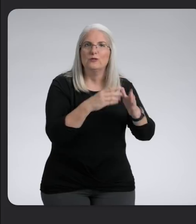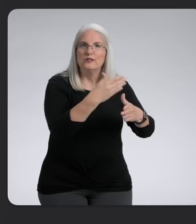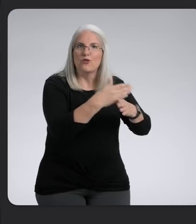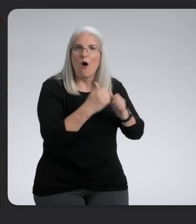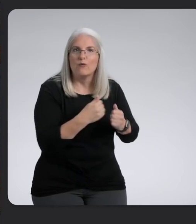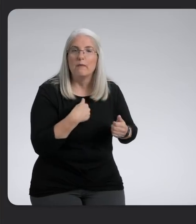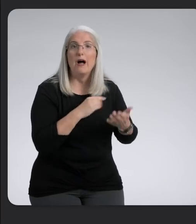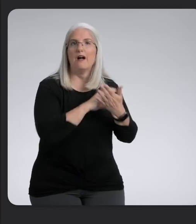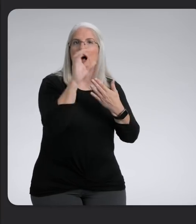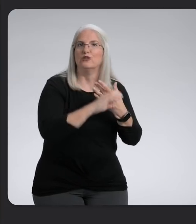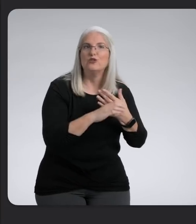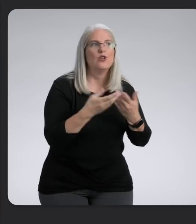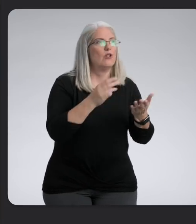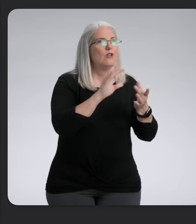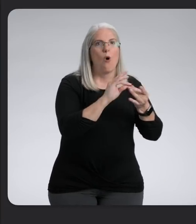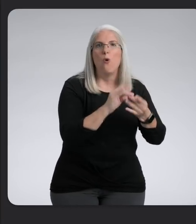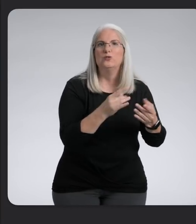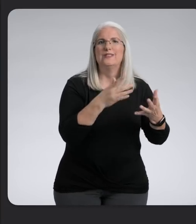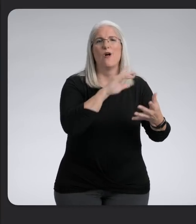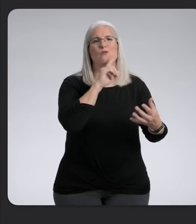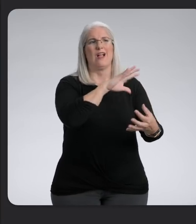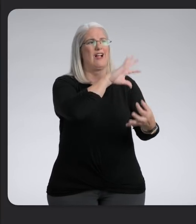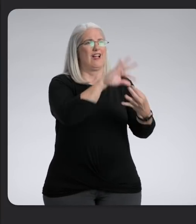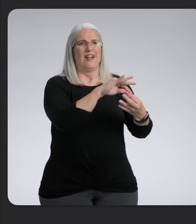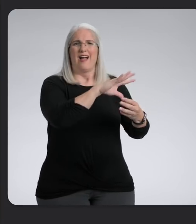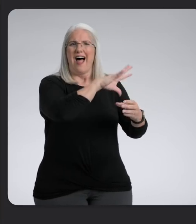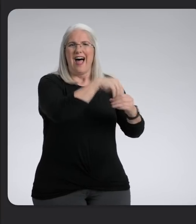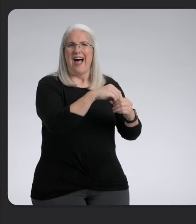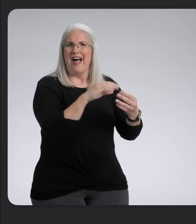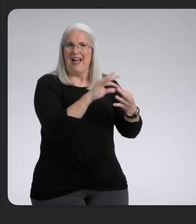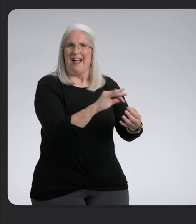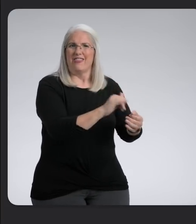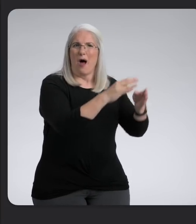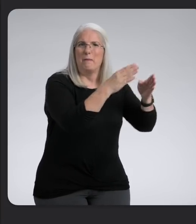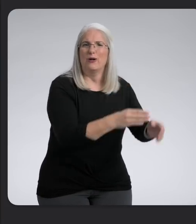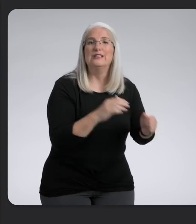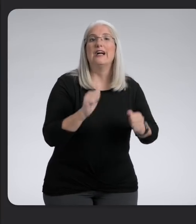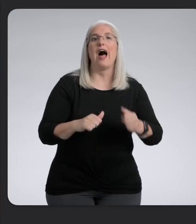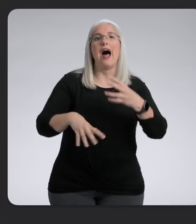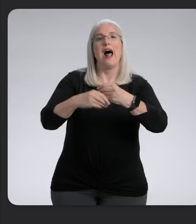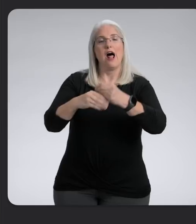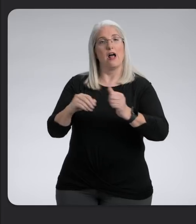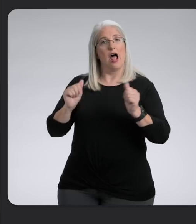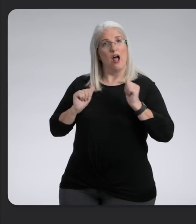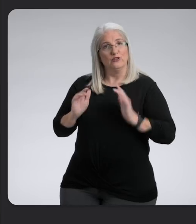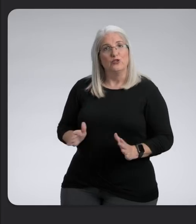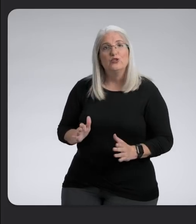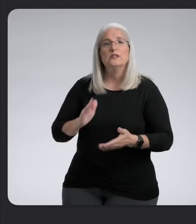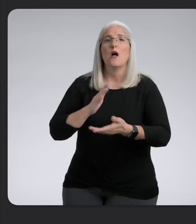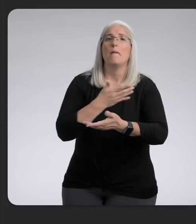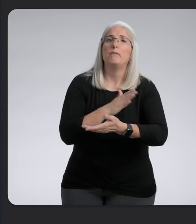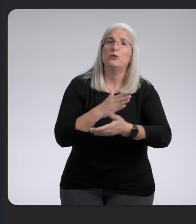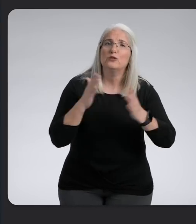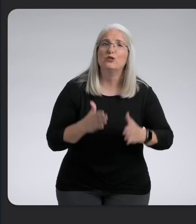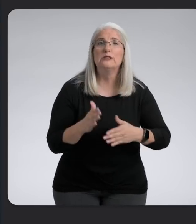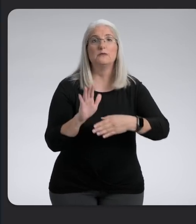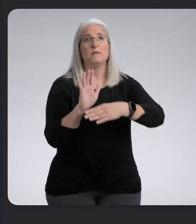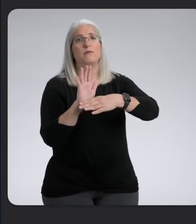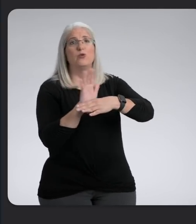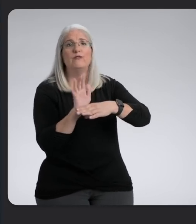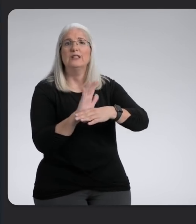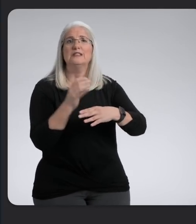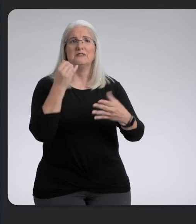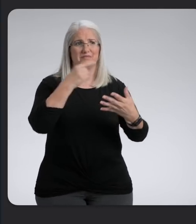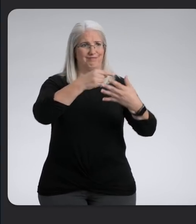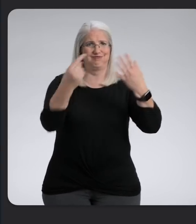files. And we've added all new rich results for actors, musicians, TV shows, and movies as well.